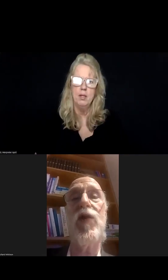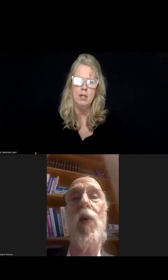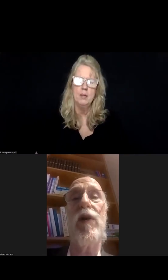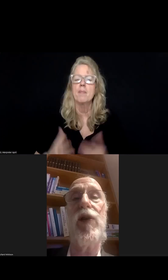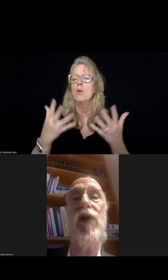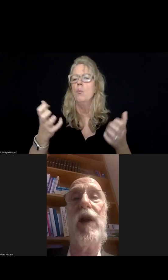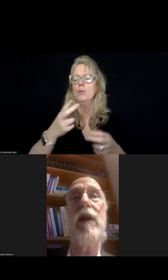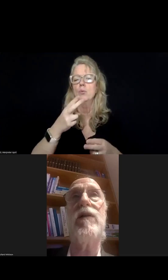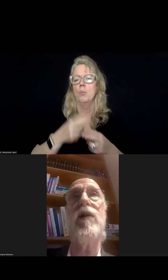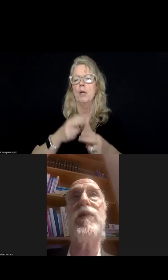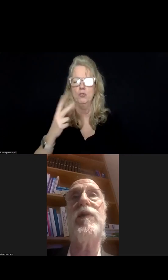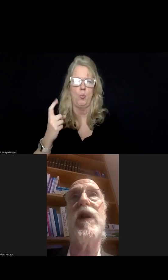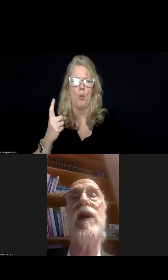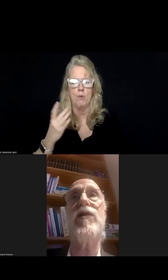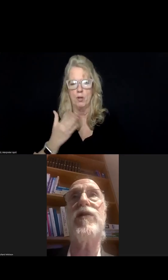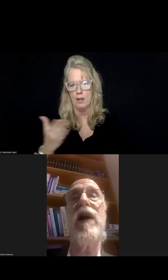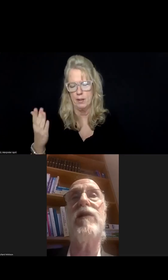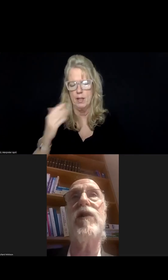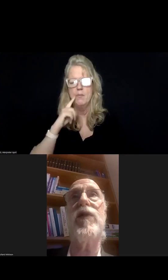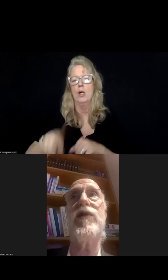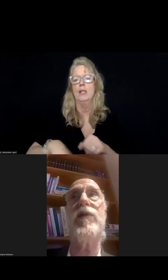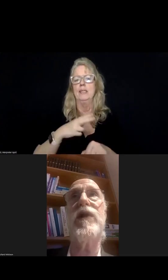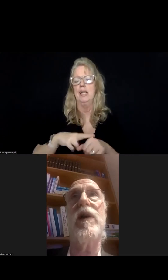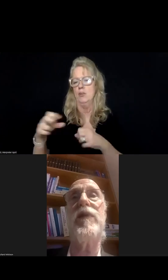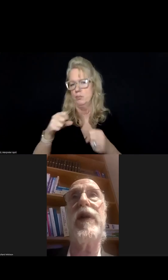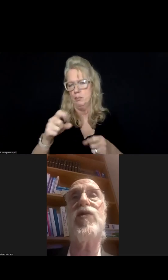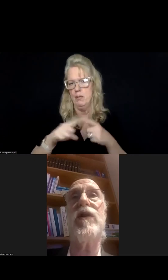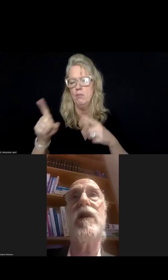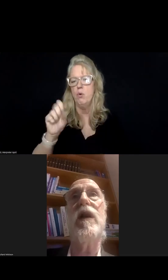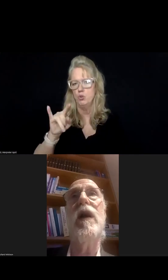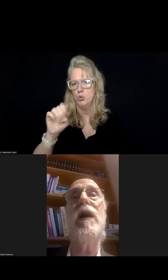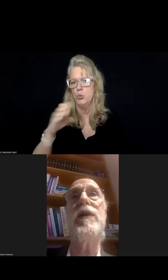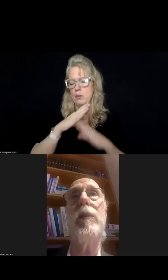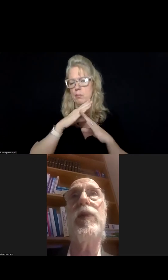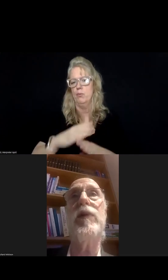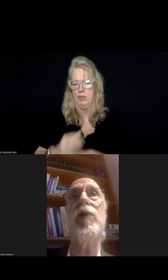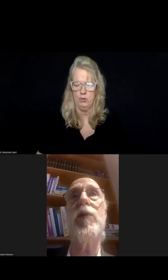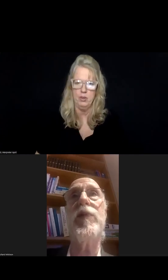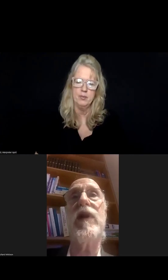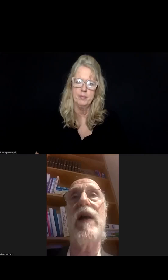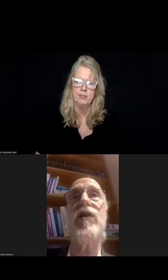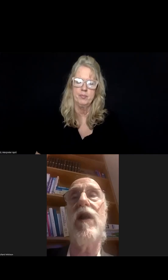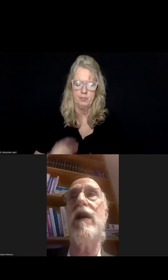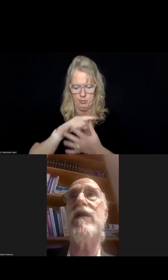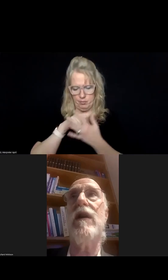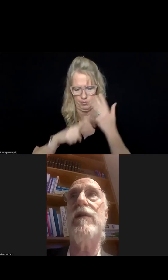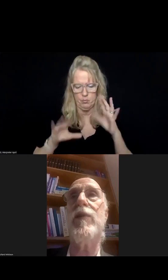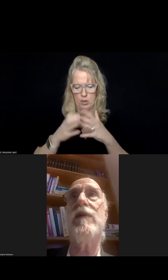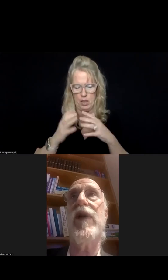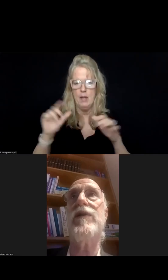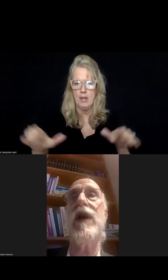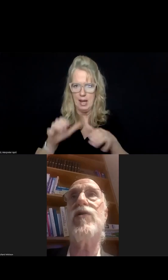just mention one other thing in terms of the National Strategy for Suicide Prevention. A number of groups, the Action Alliance,